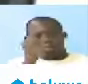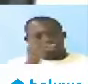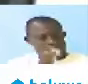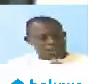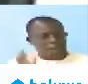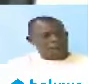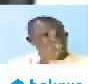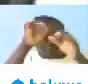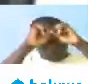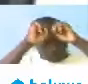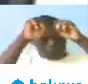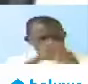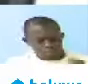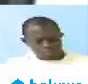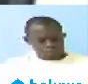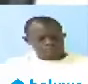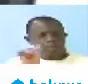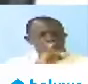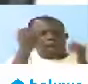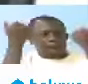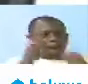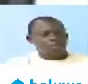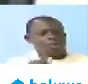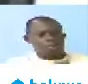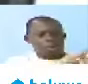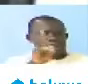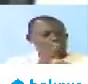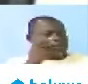coup that took place there. So I love